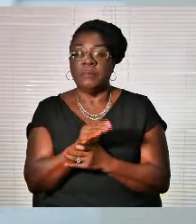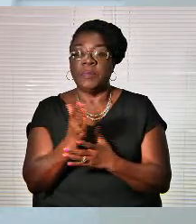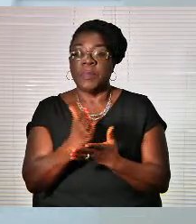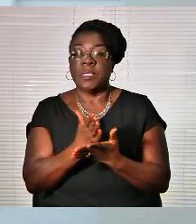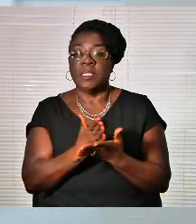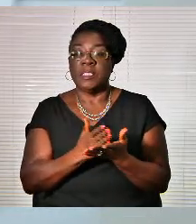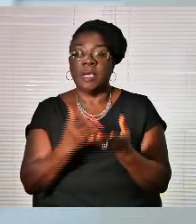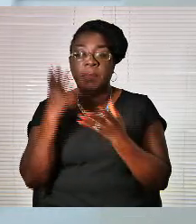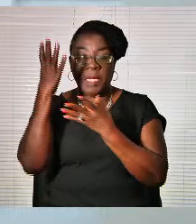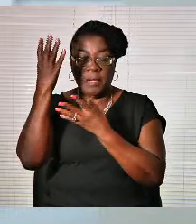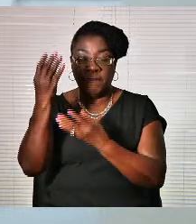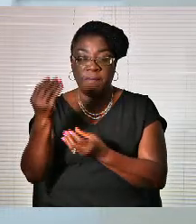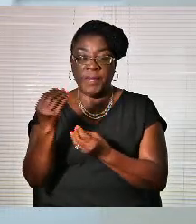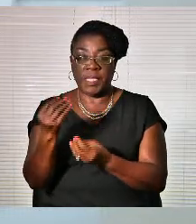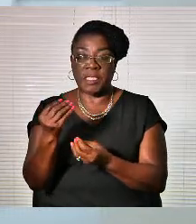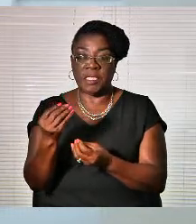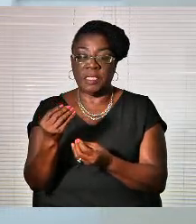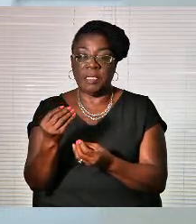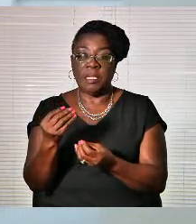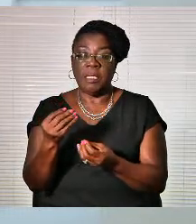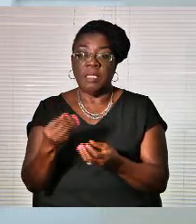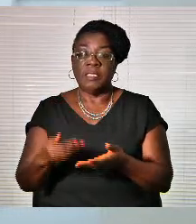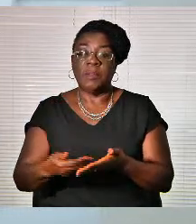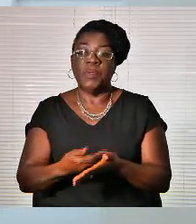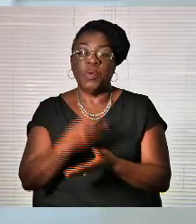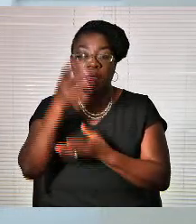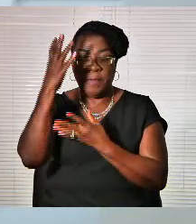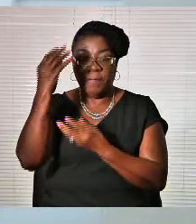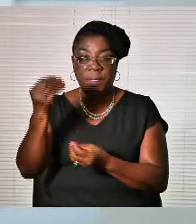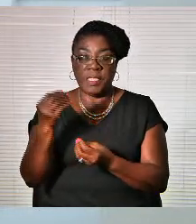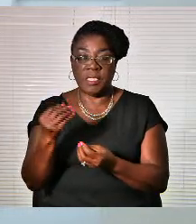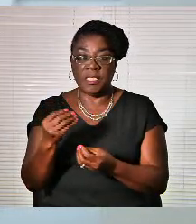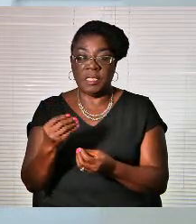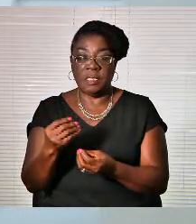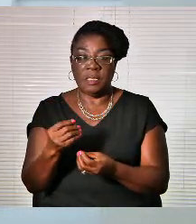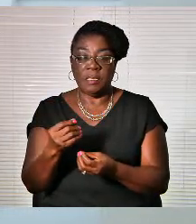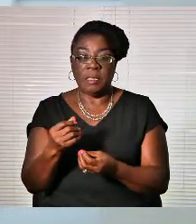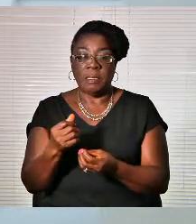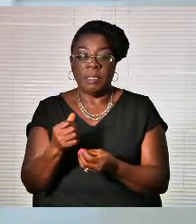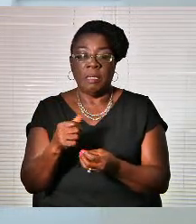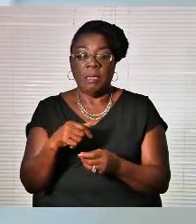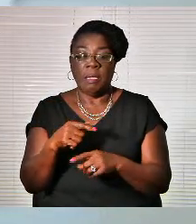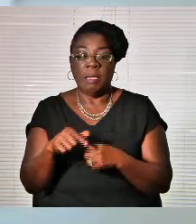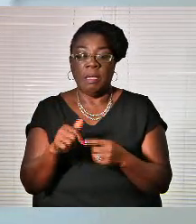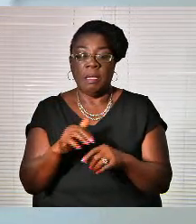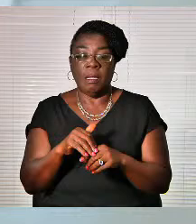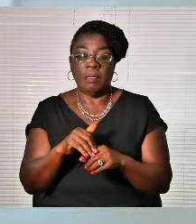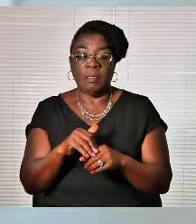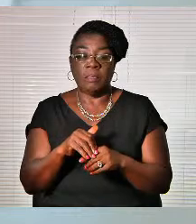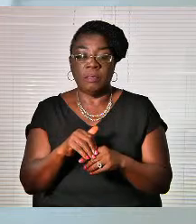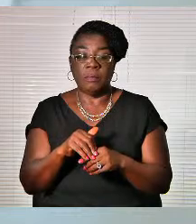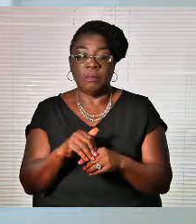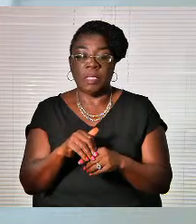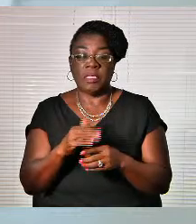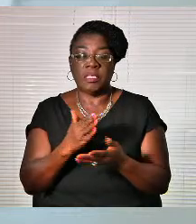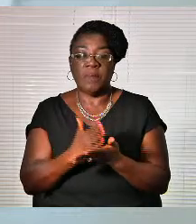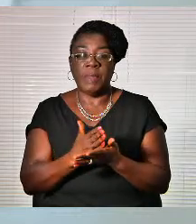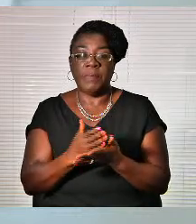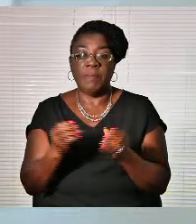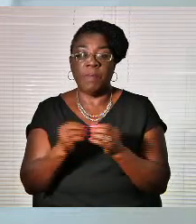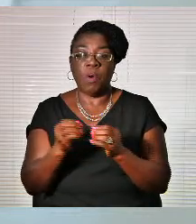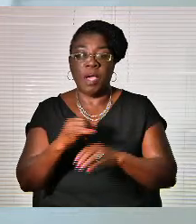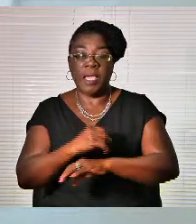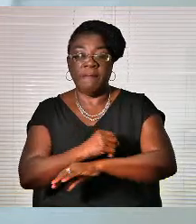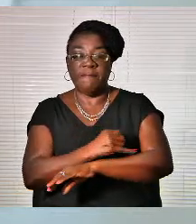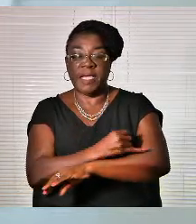some information, some newer information that there are various strains of COVID-19, and it's postulated that some may be more infectious, but have a